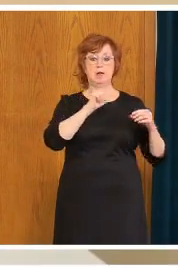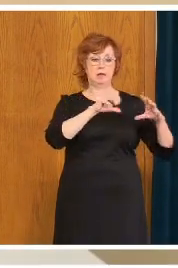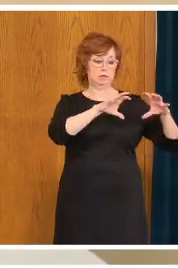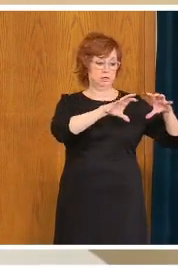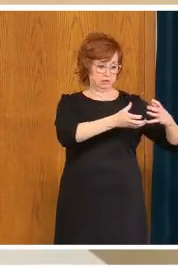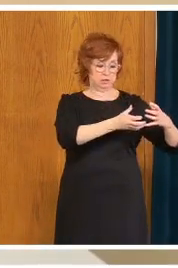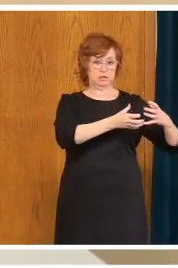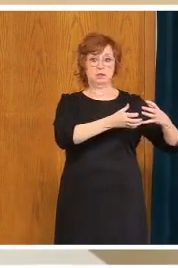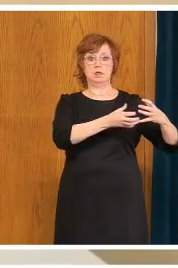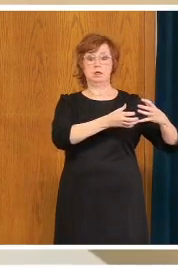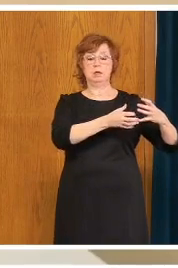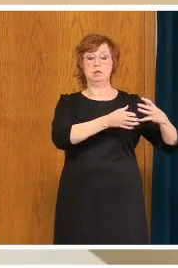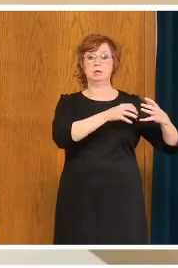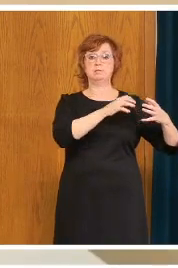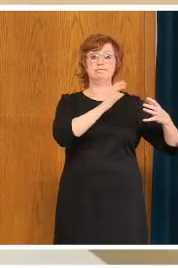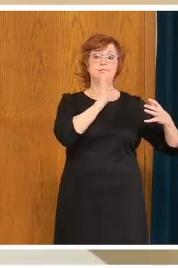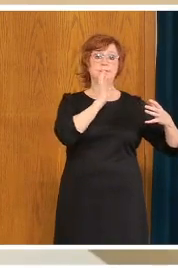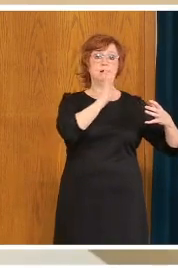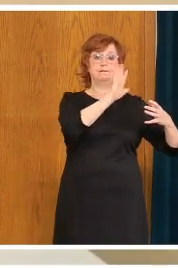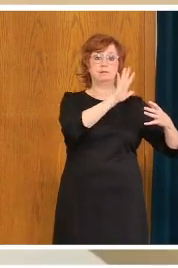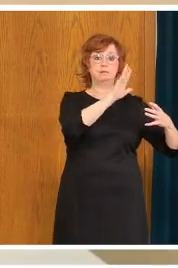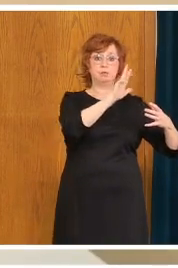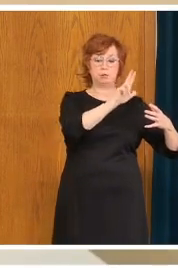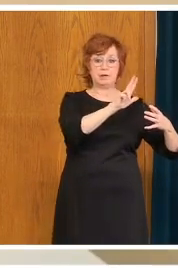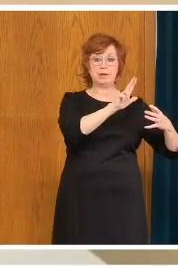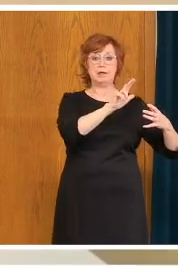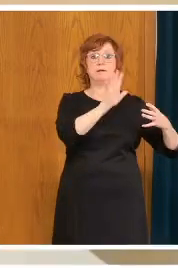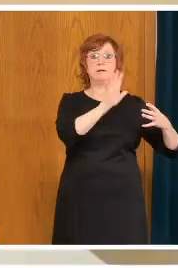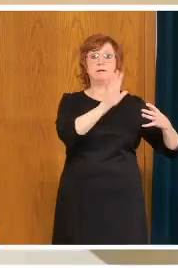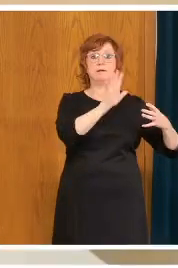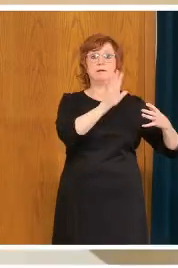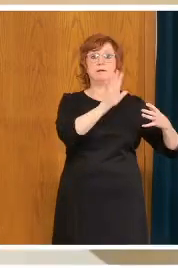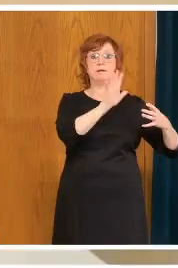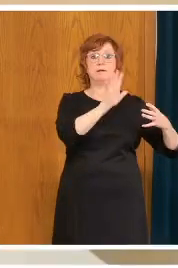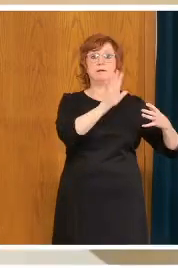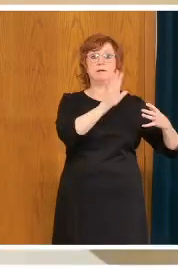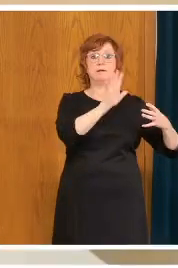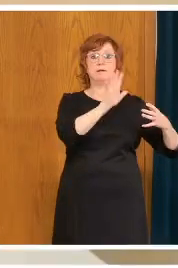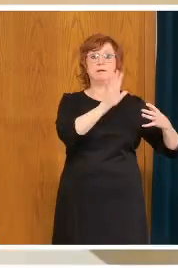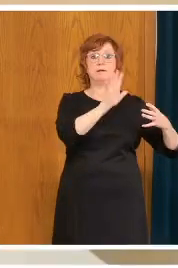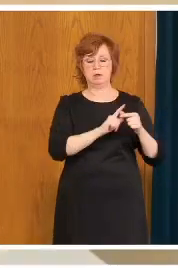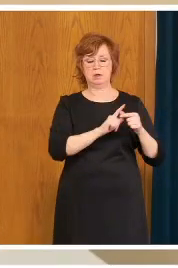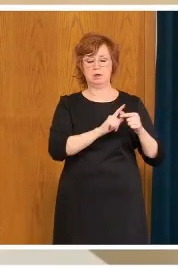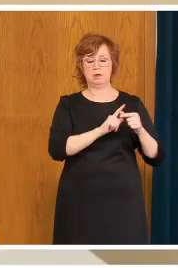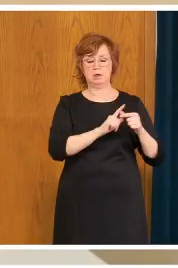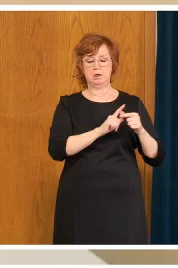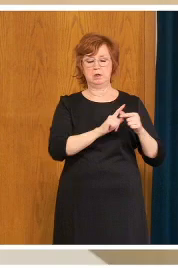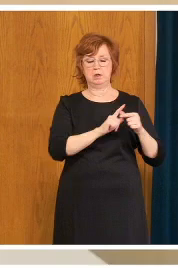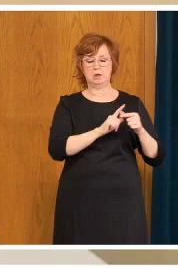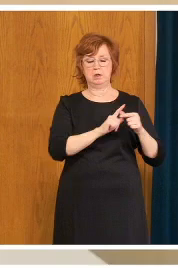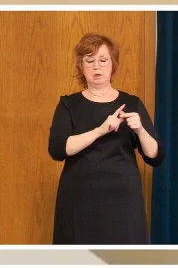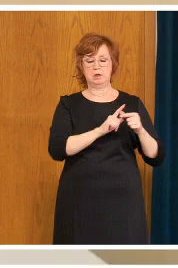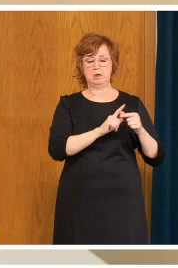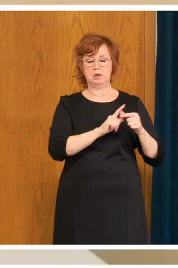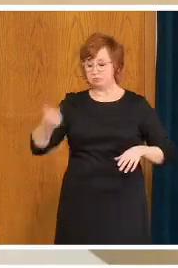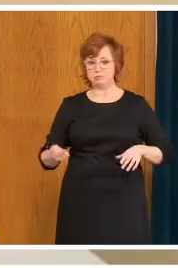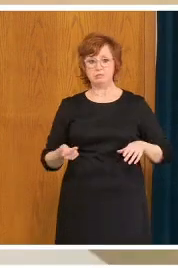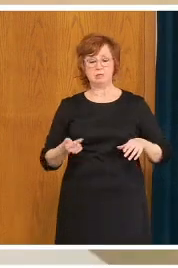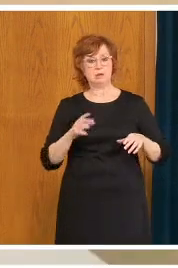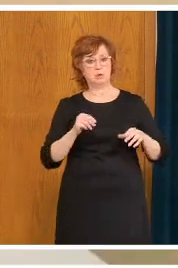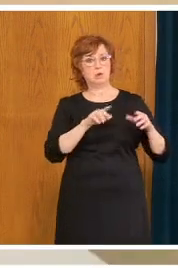priority populations, clinically vulnerable or other populations. So it's a very dynamic, tight supply line. And of course, as we move down